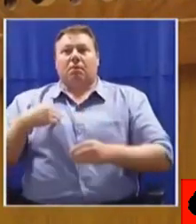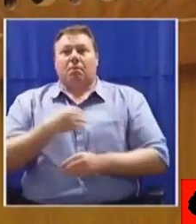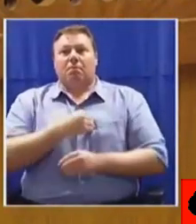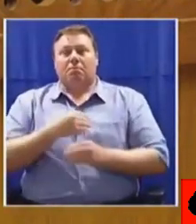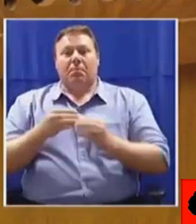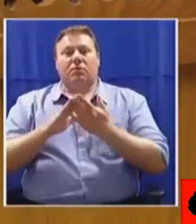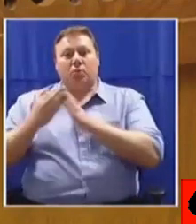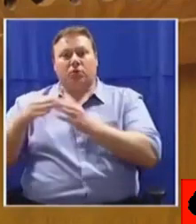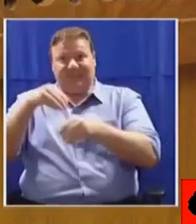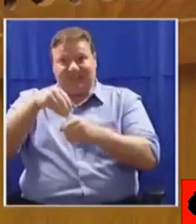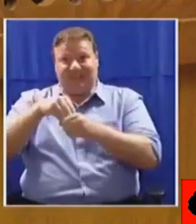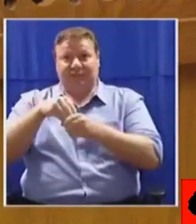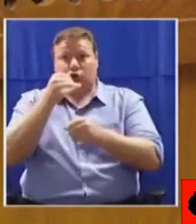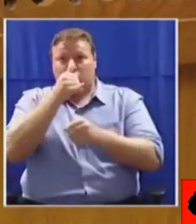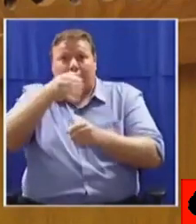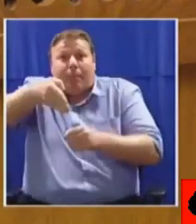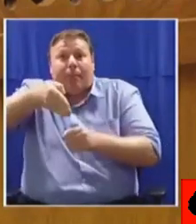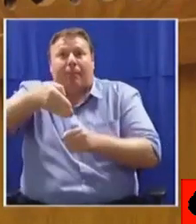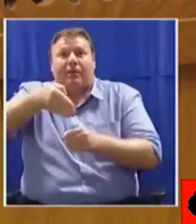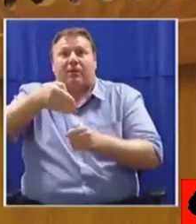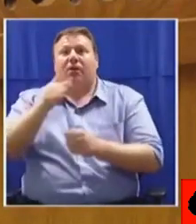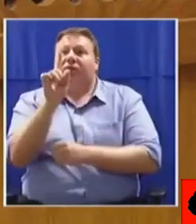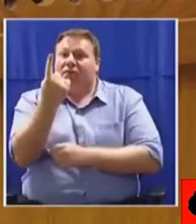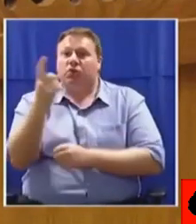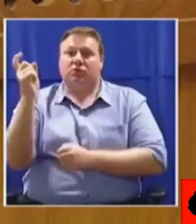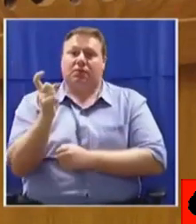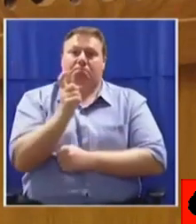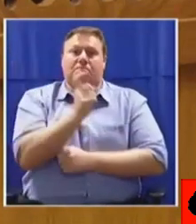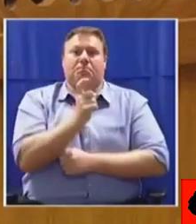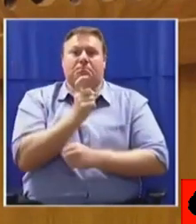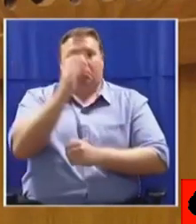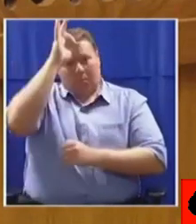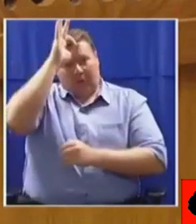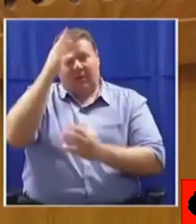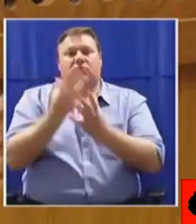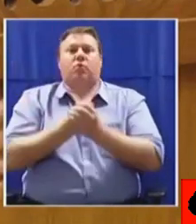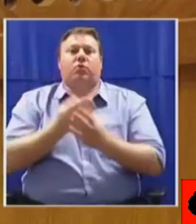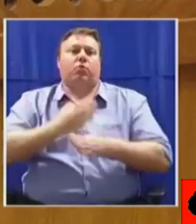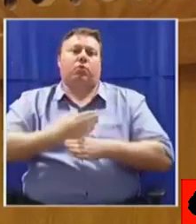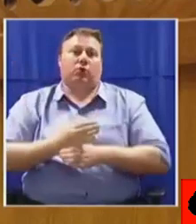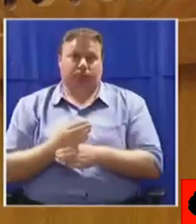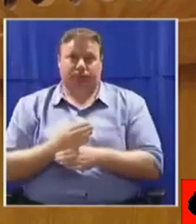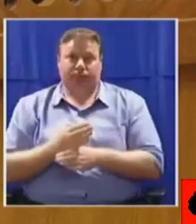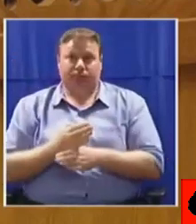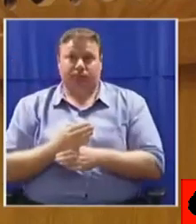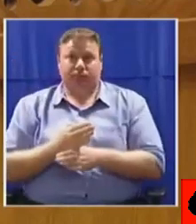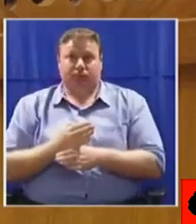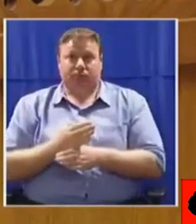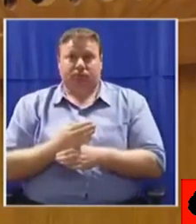occurs, should be the first to come forward and work with the police. I will relate a story